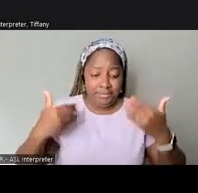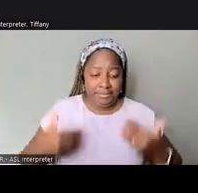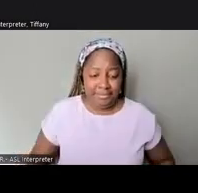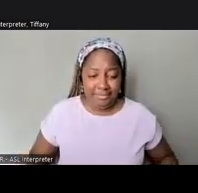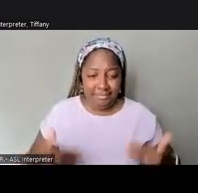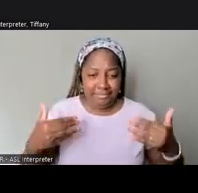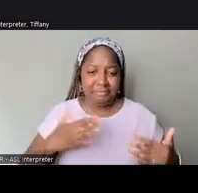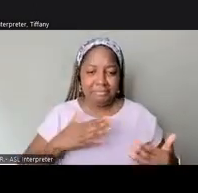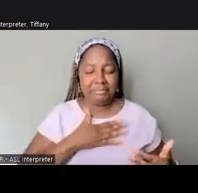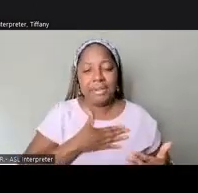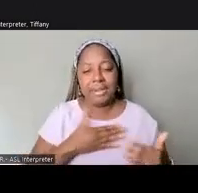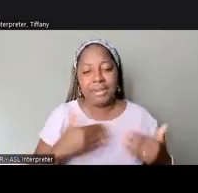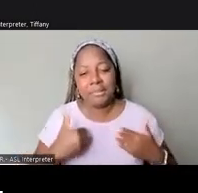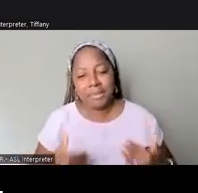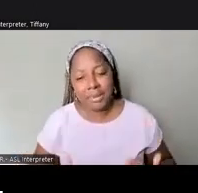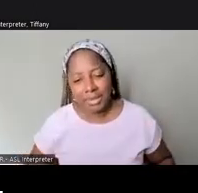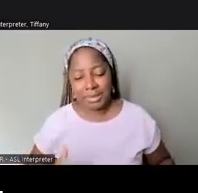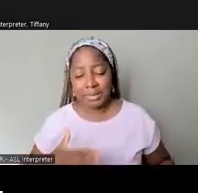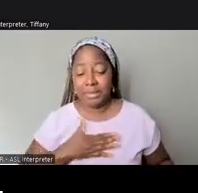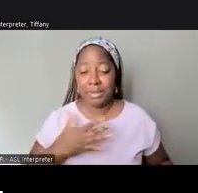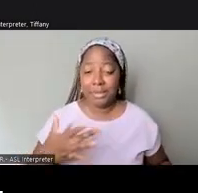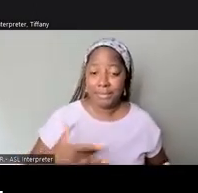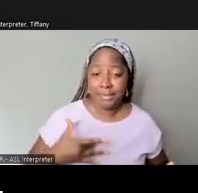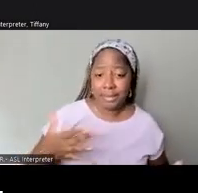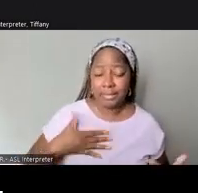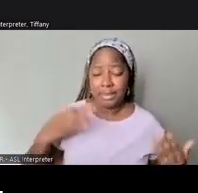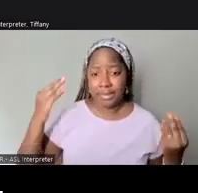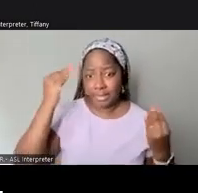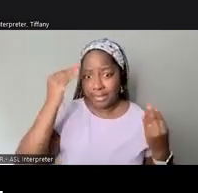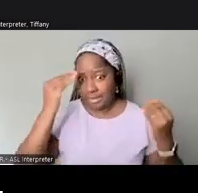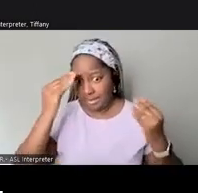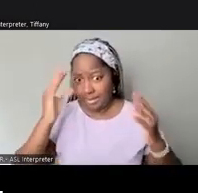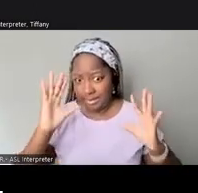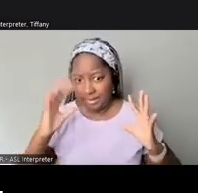uncomfortable, noticing when my